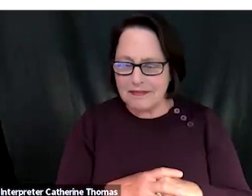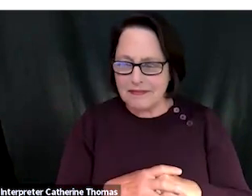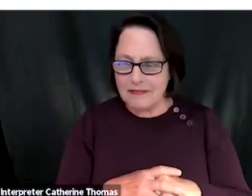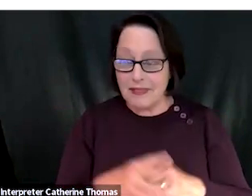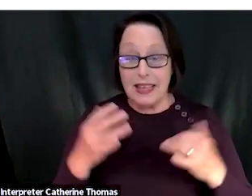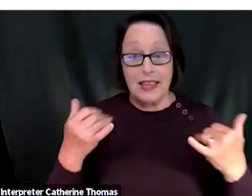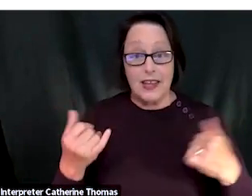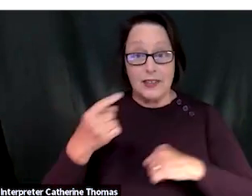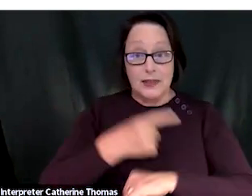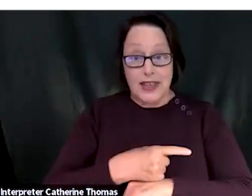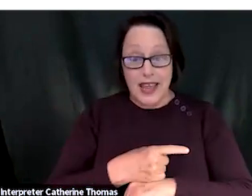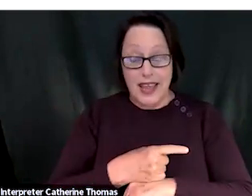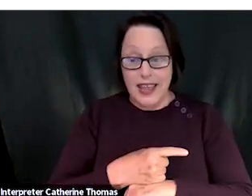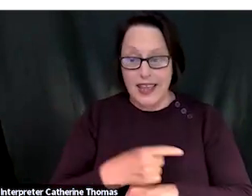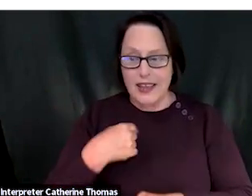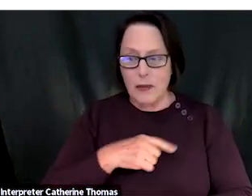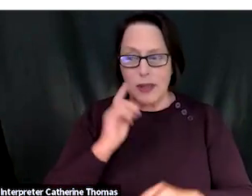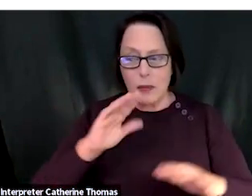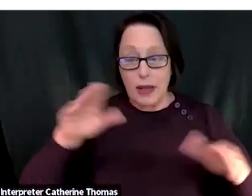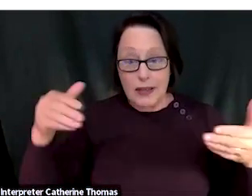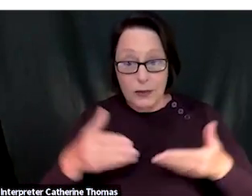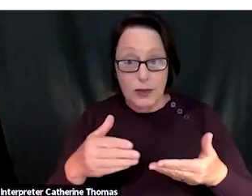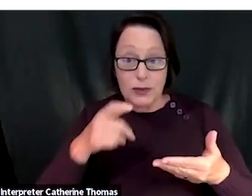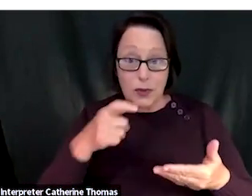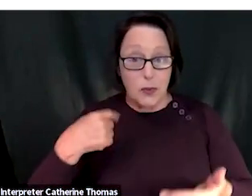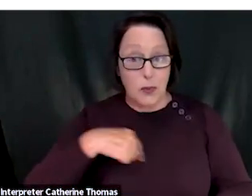Today, we will introduce who we are,